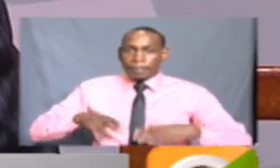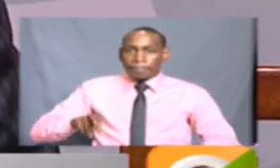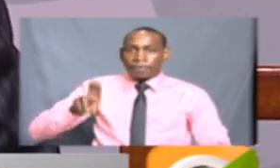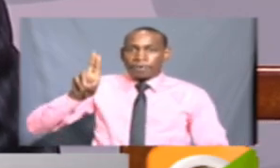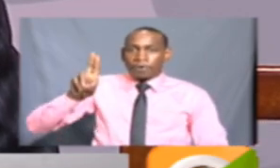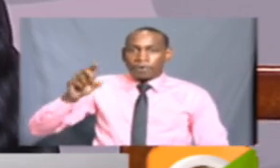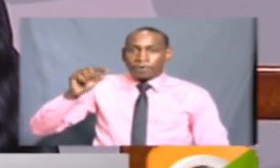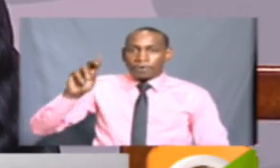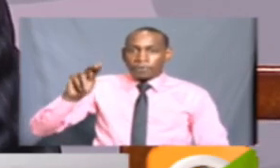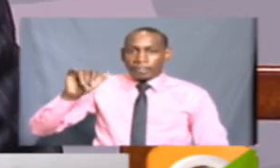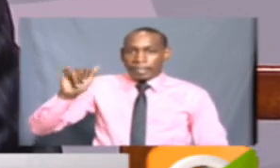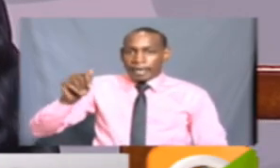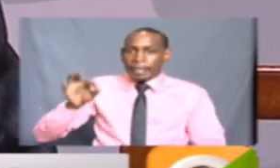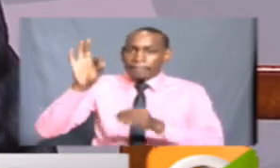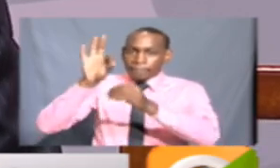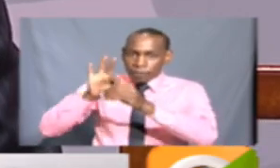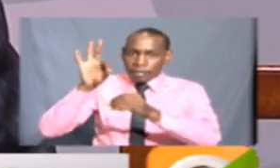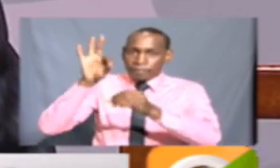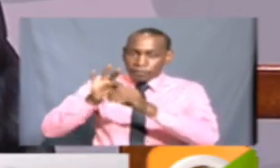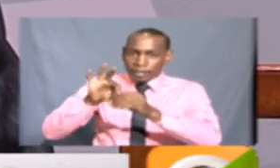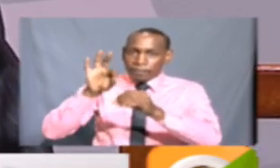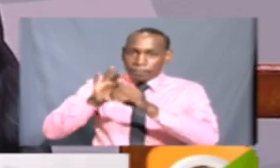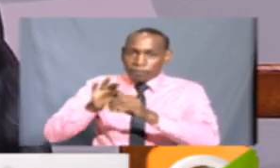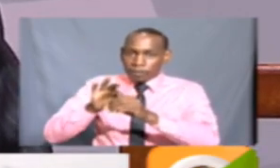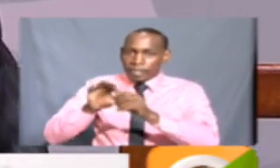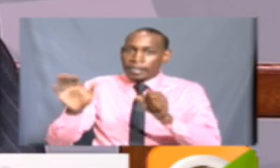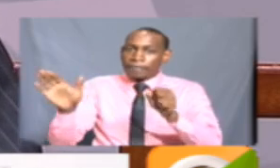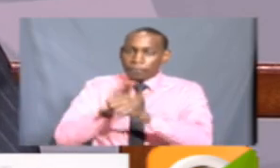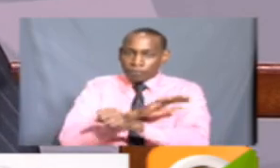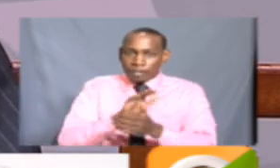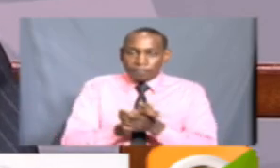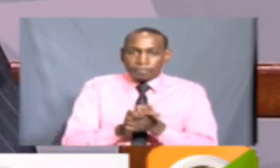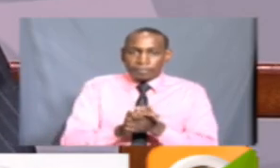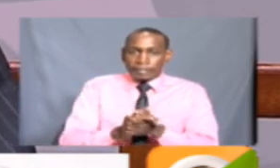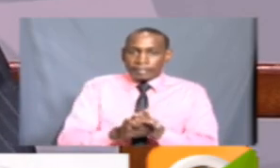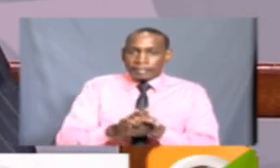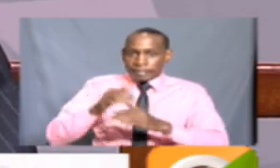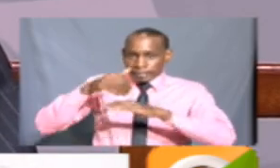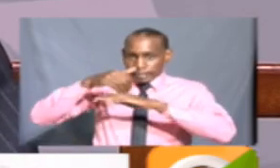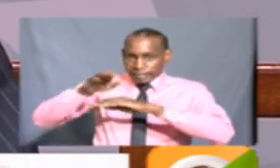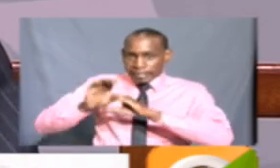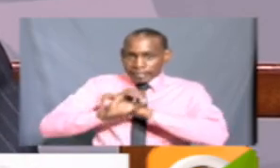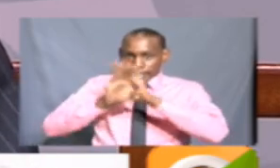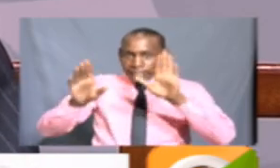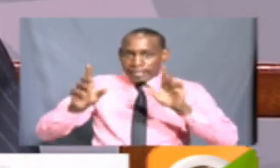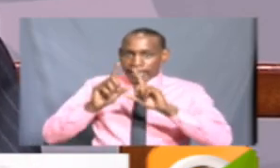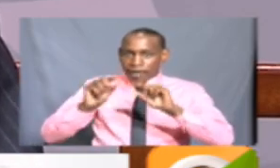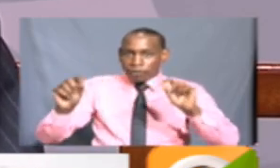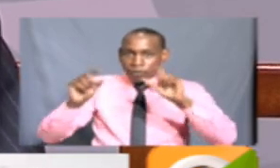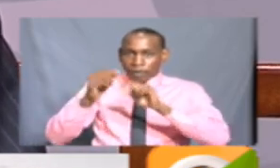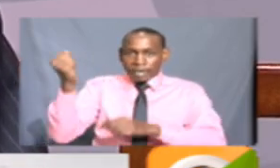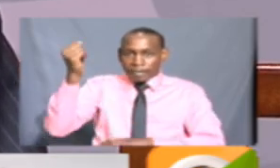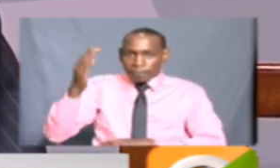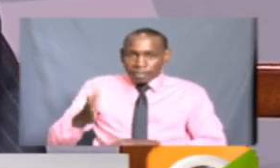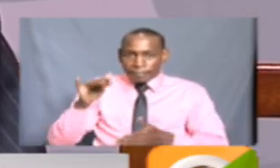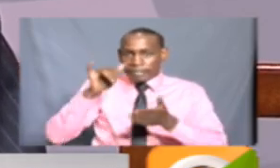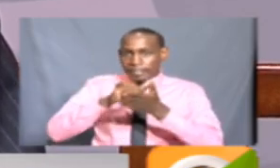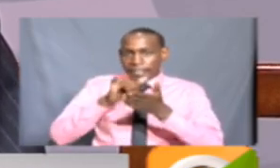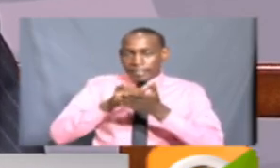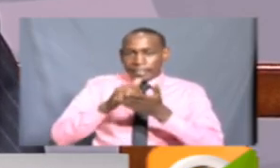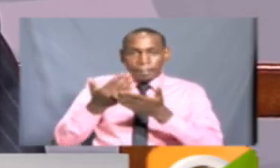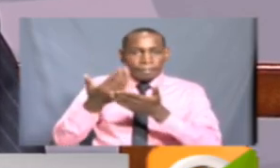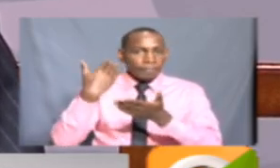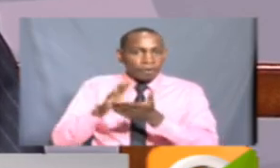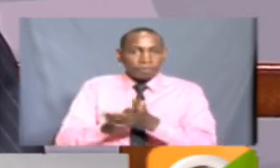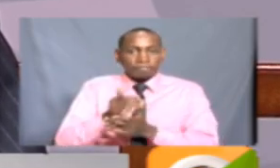voted and voted resoundingly, and they have sent a clear message to the politicians who hitherto have been taking